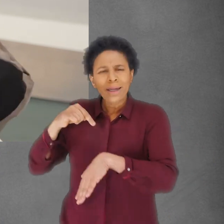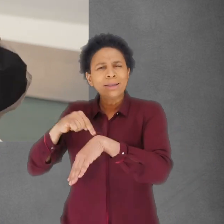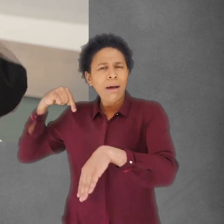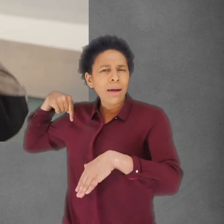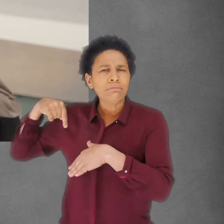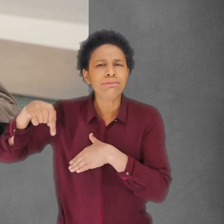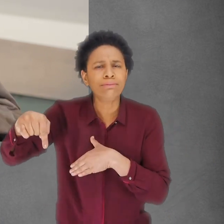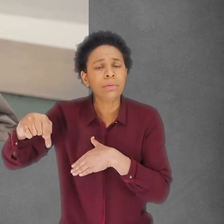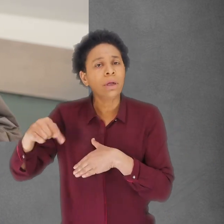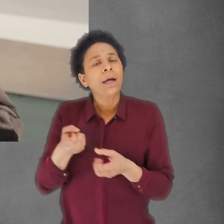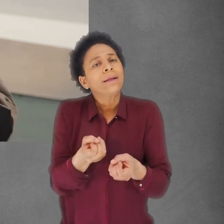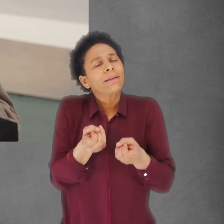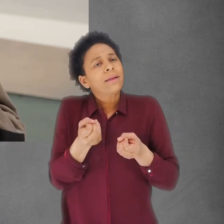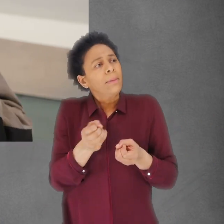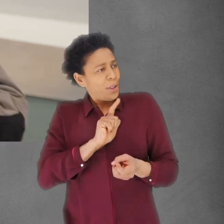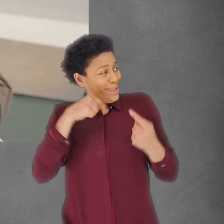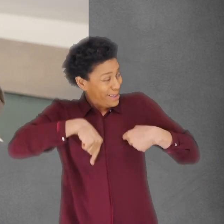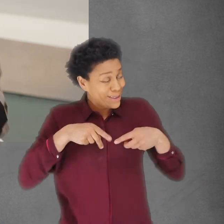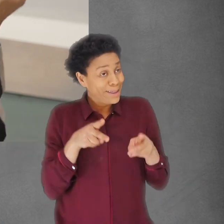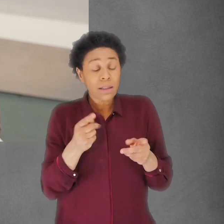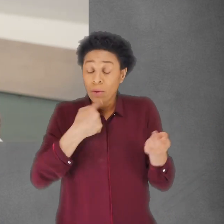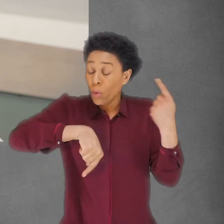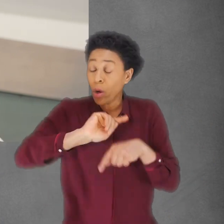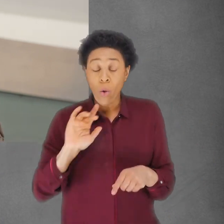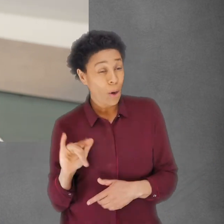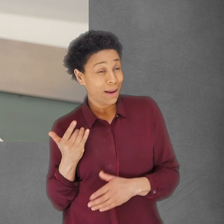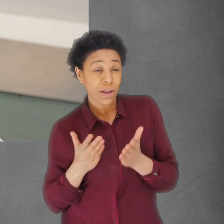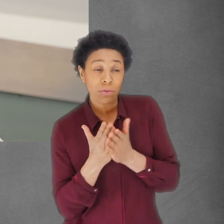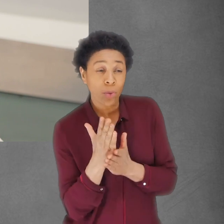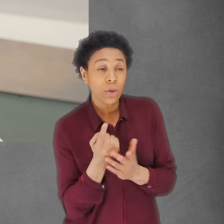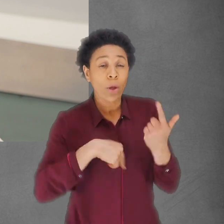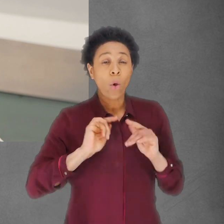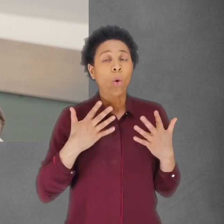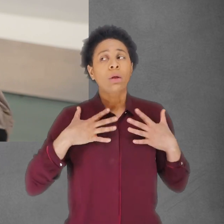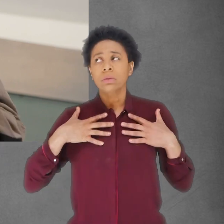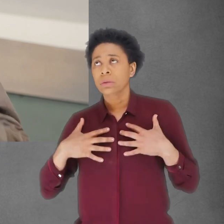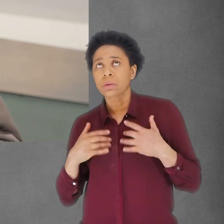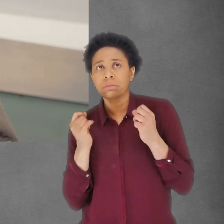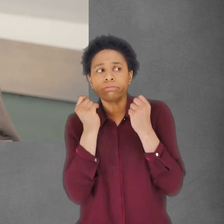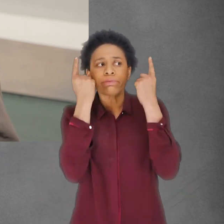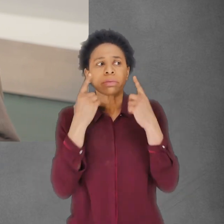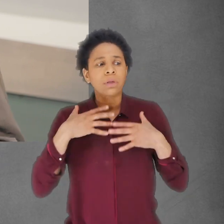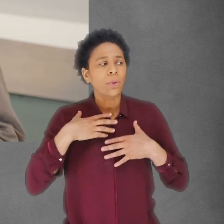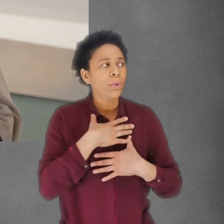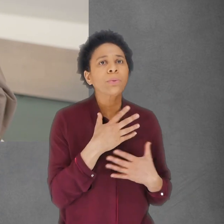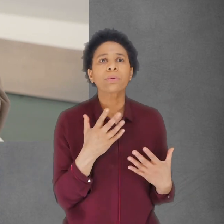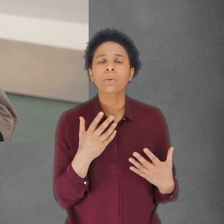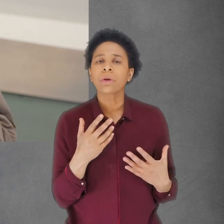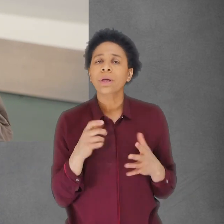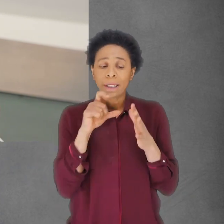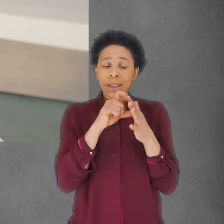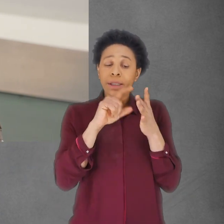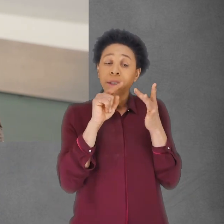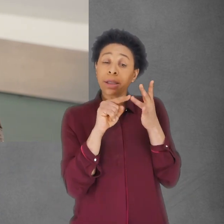that allows you into a system that we're sort of all under as humans and sentient beings. So it's a